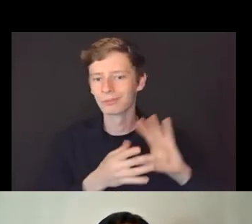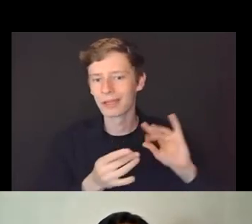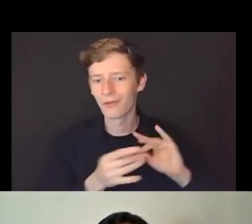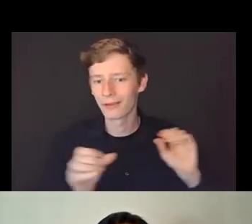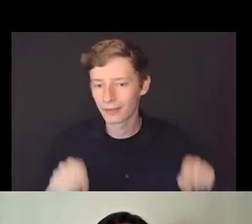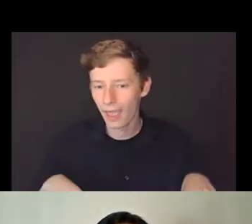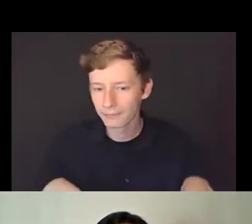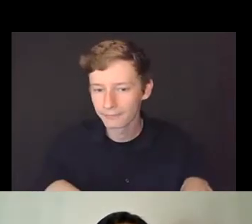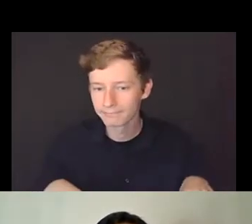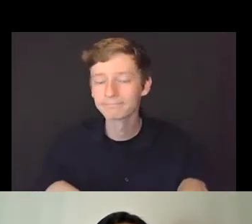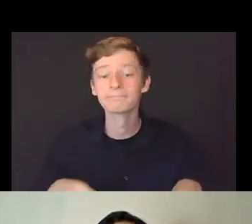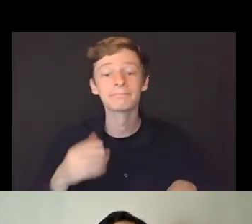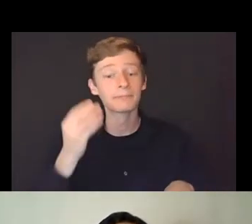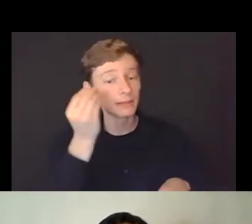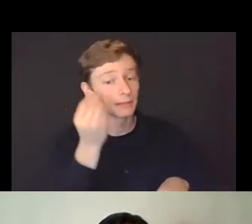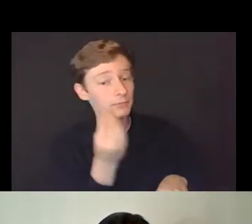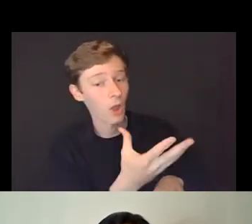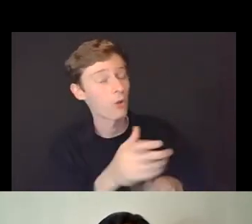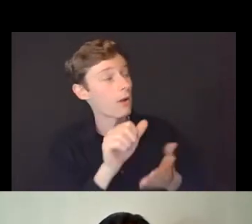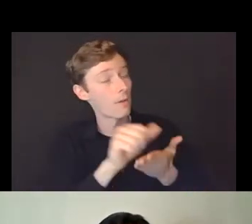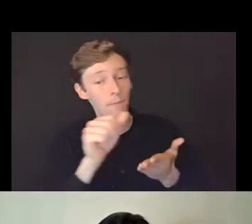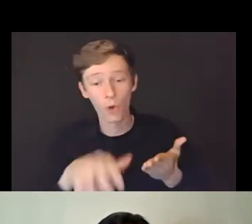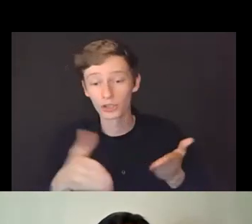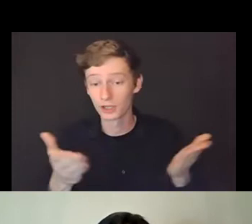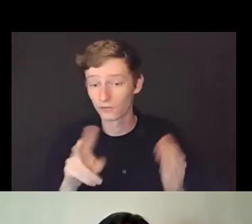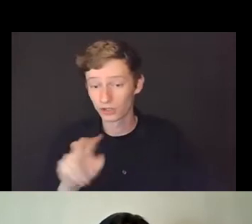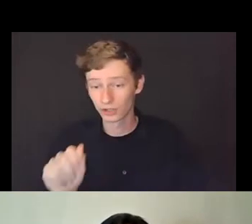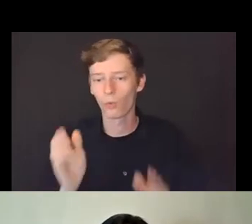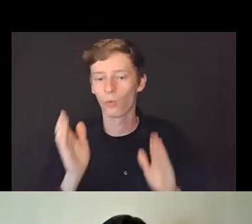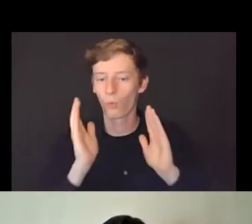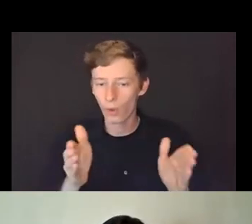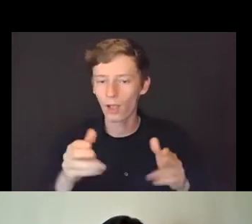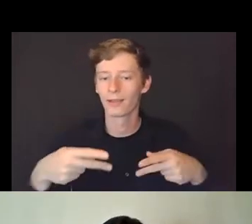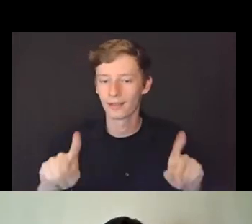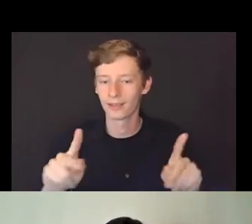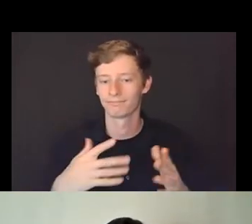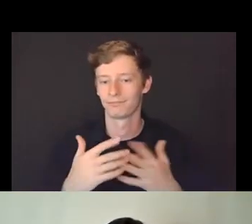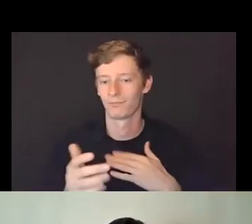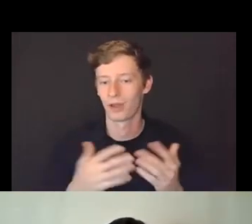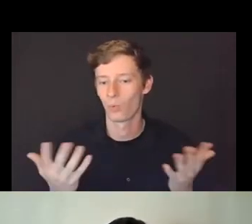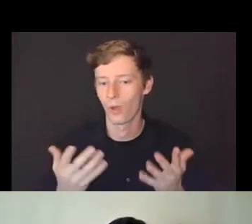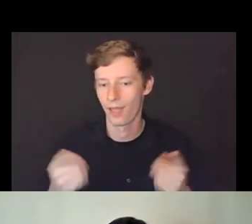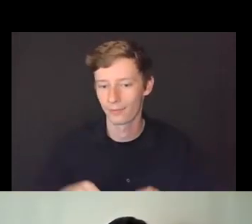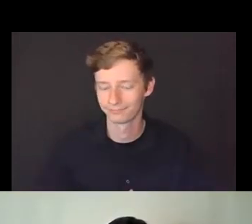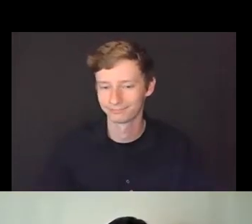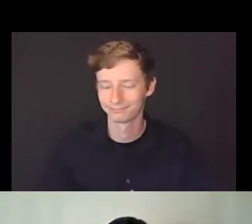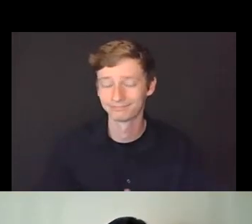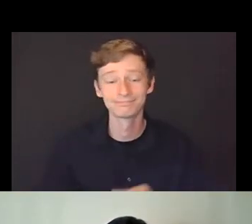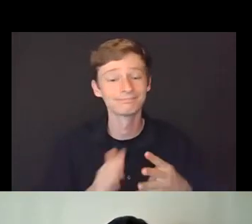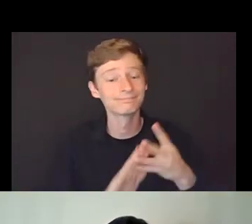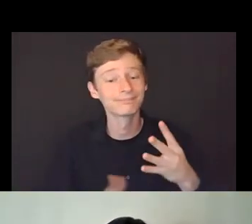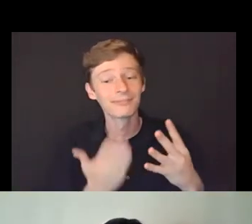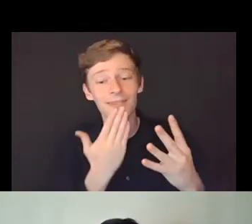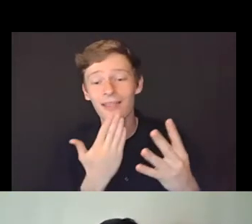is gonna be legal in Virginia regardless. Y'all, thank you so much for your time. We are gonna transition